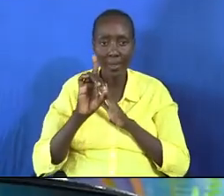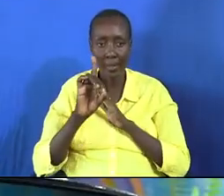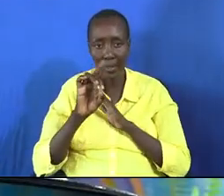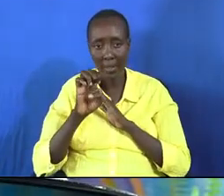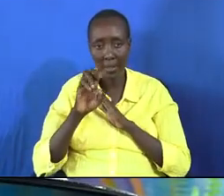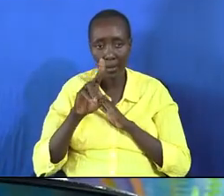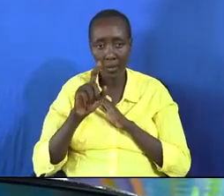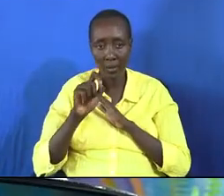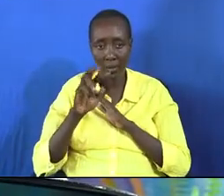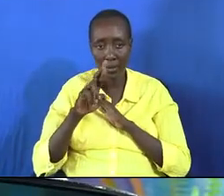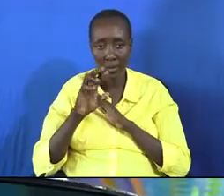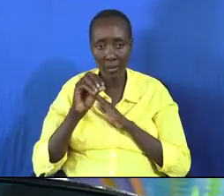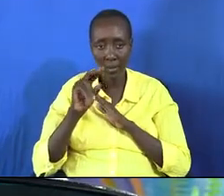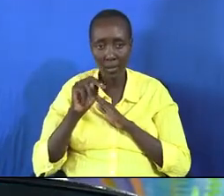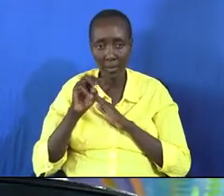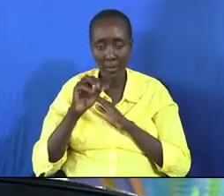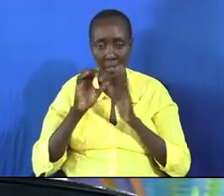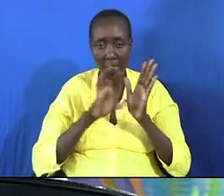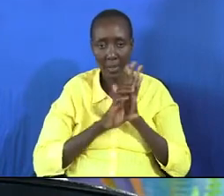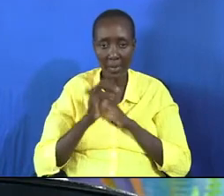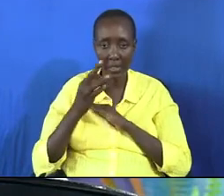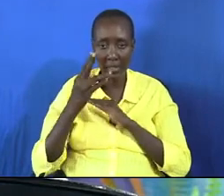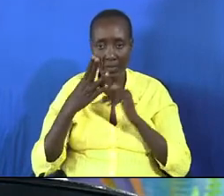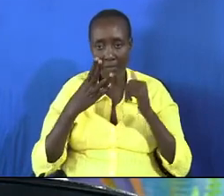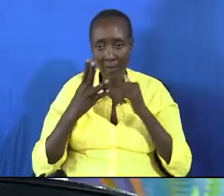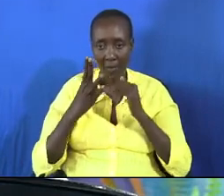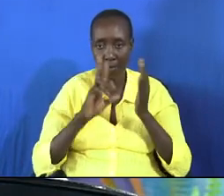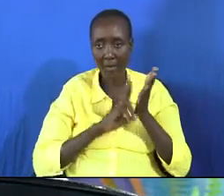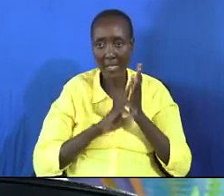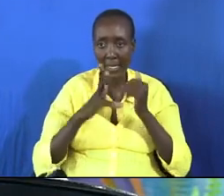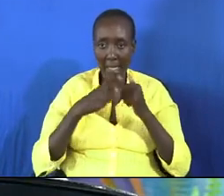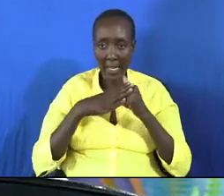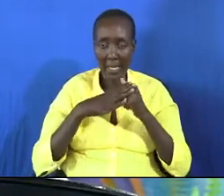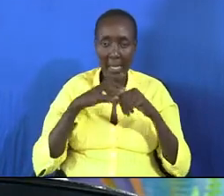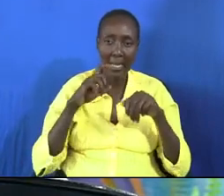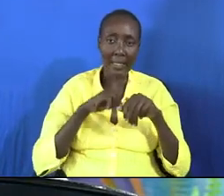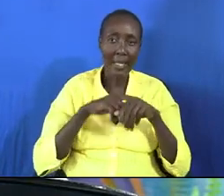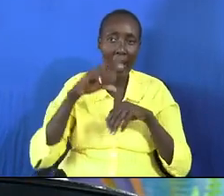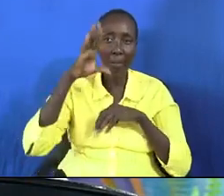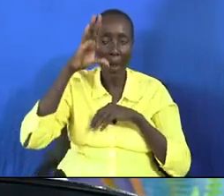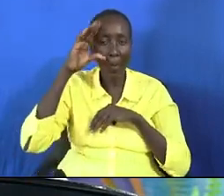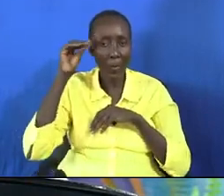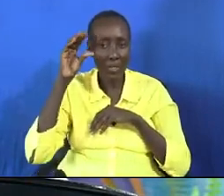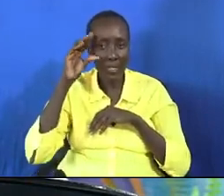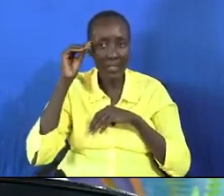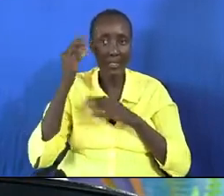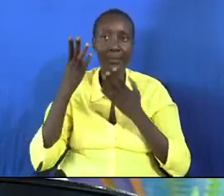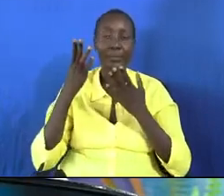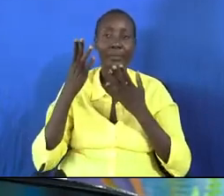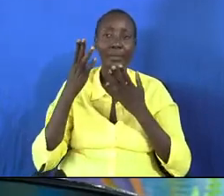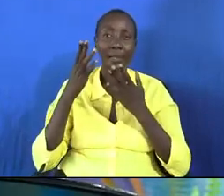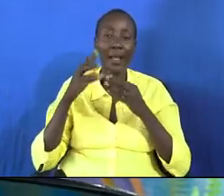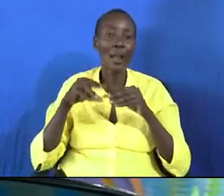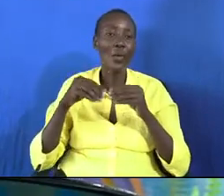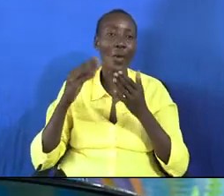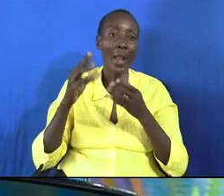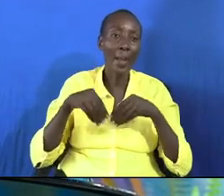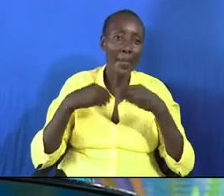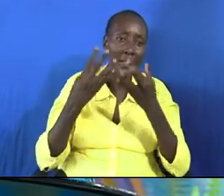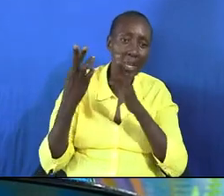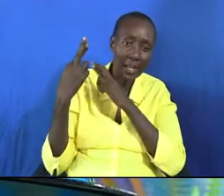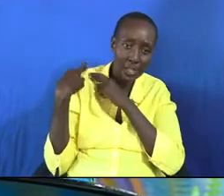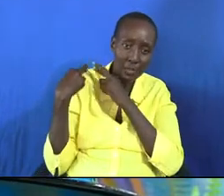34 verse 9, just as Moses was dying, was ready, passing on the mantle to